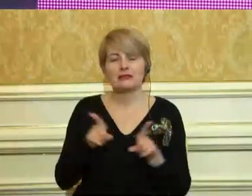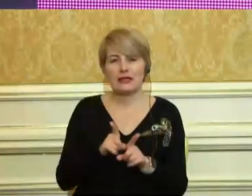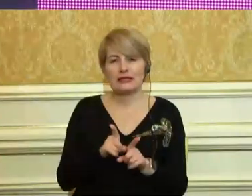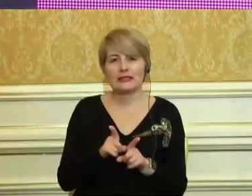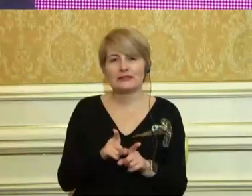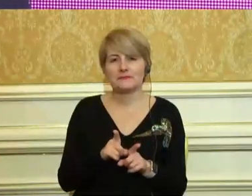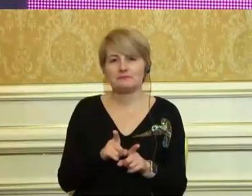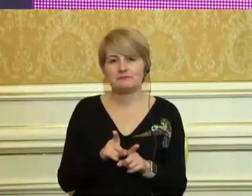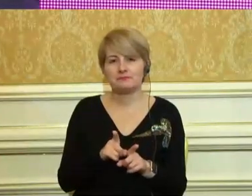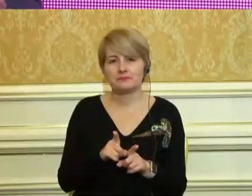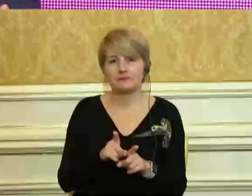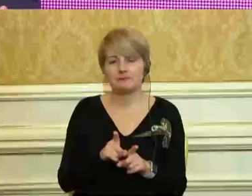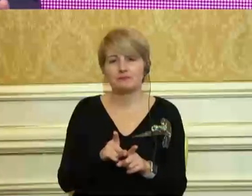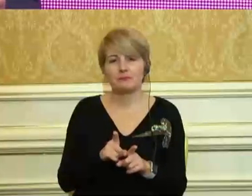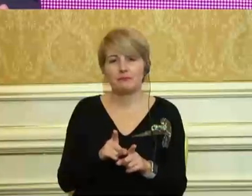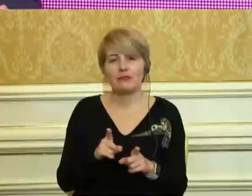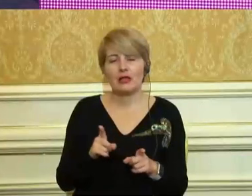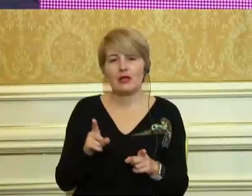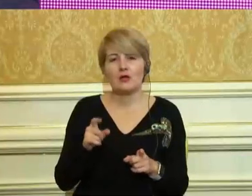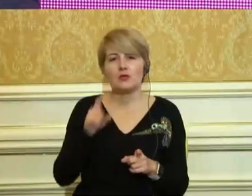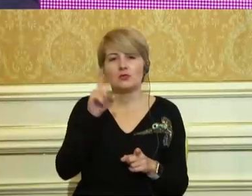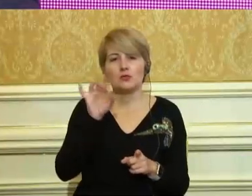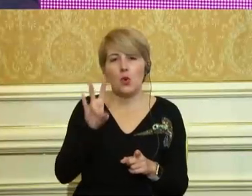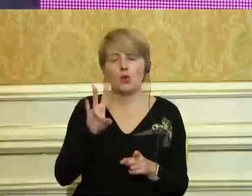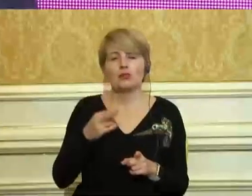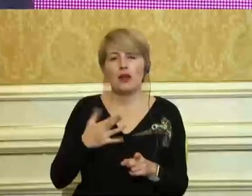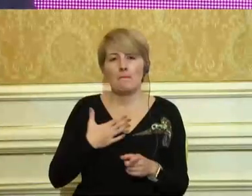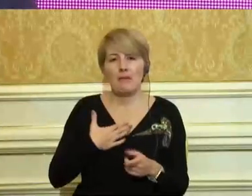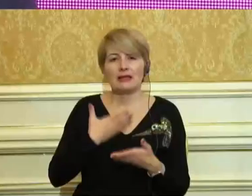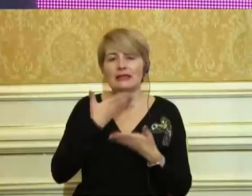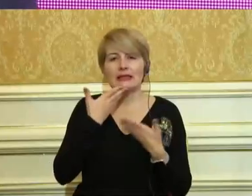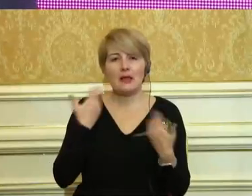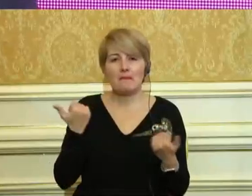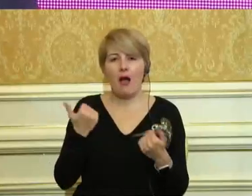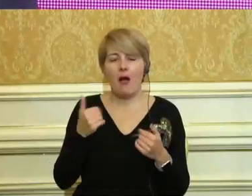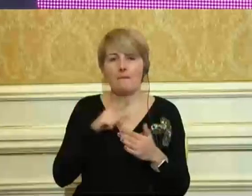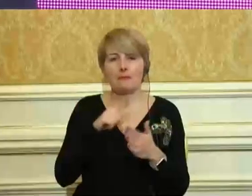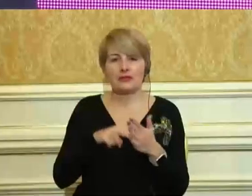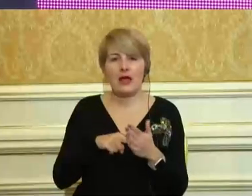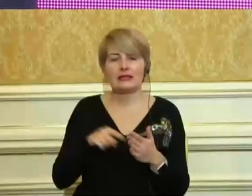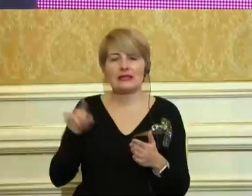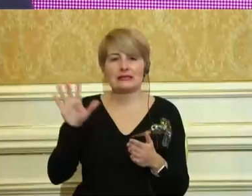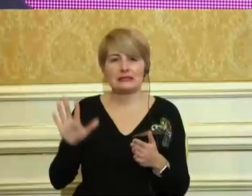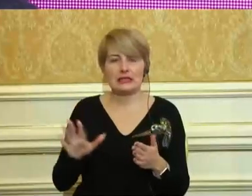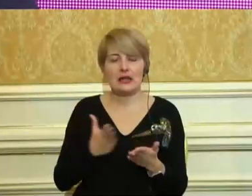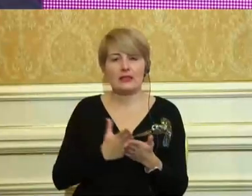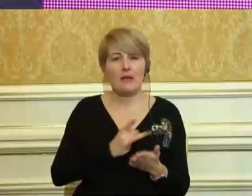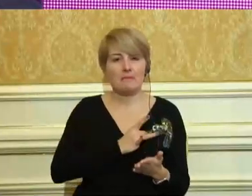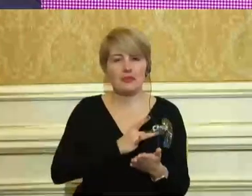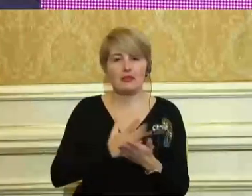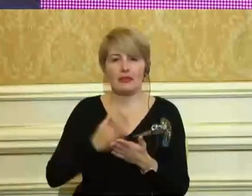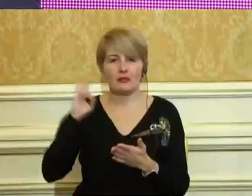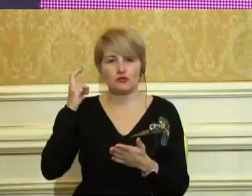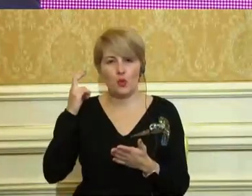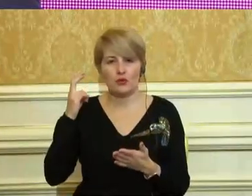and white. And if somebody is crossing that line about what's appropriate, we need to send a message to the rest of the organization. And in fact,